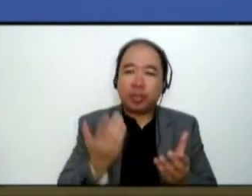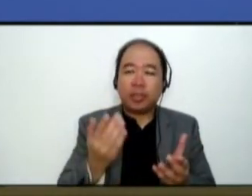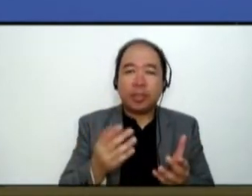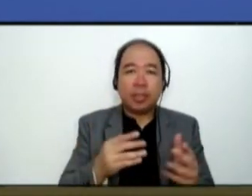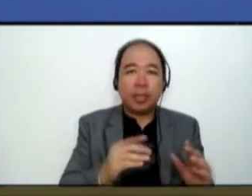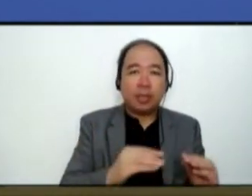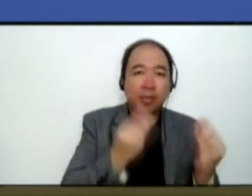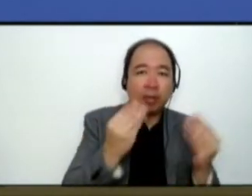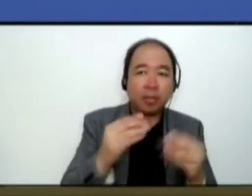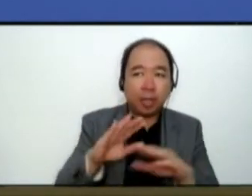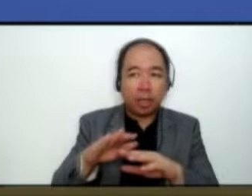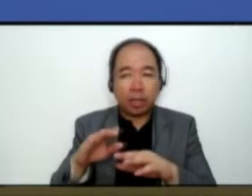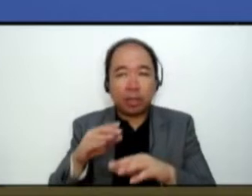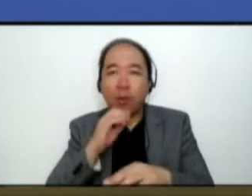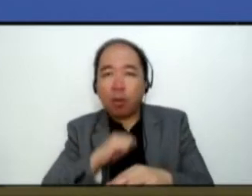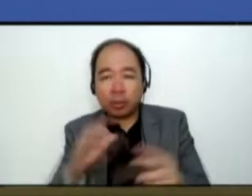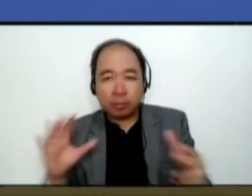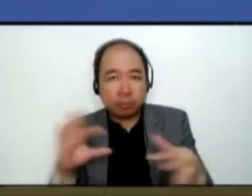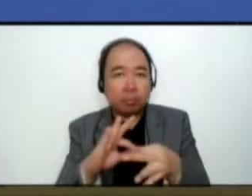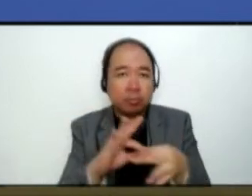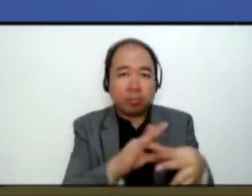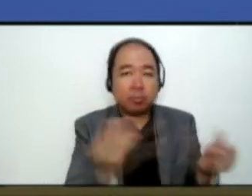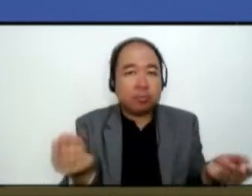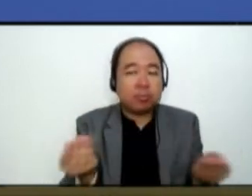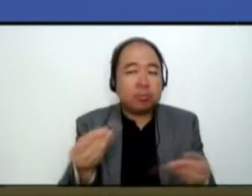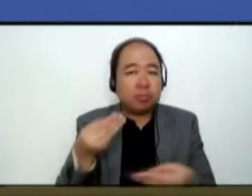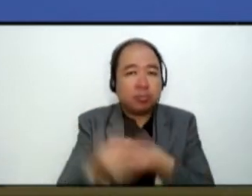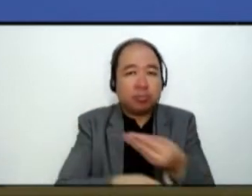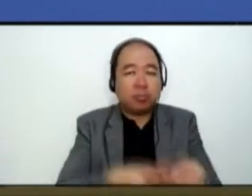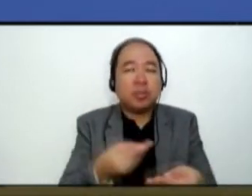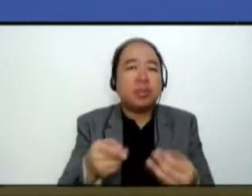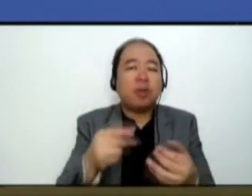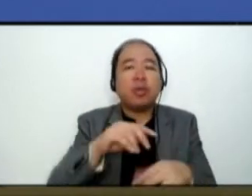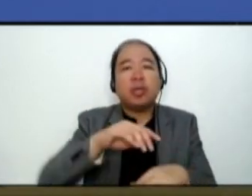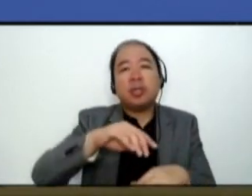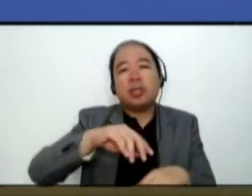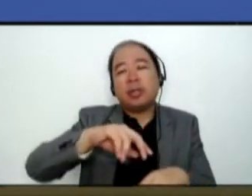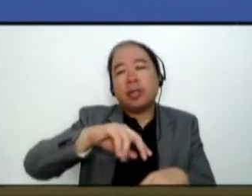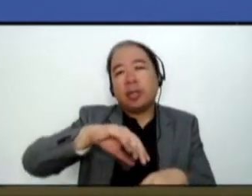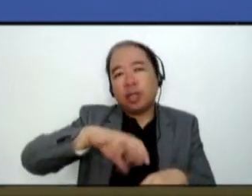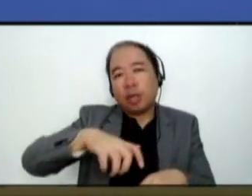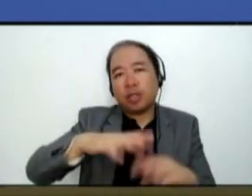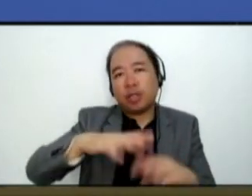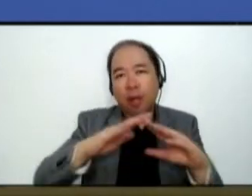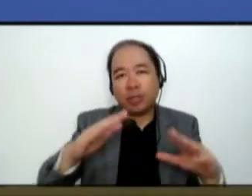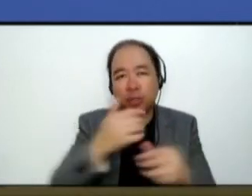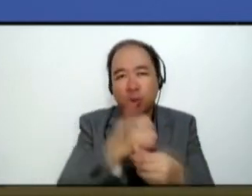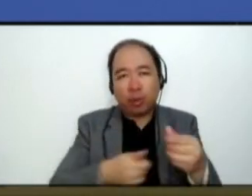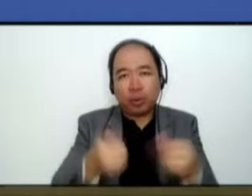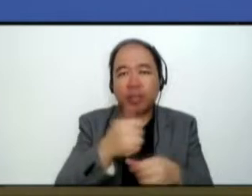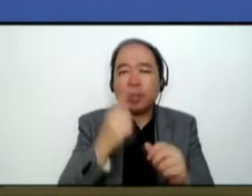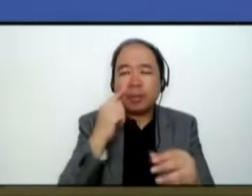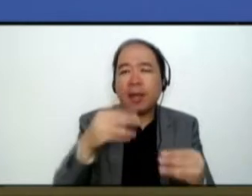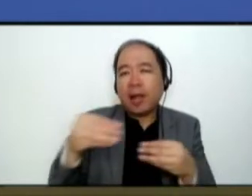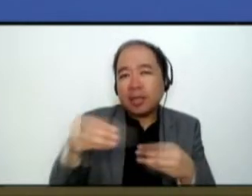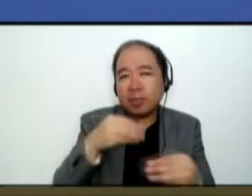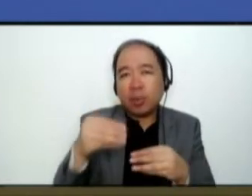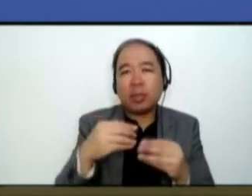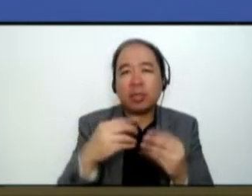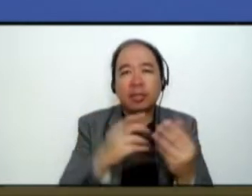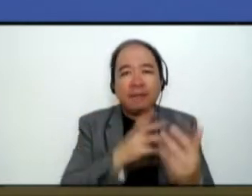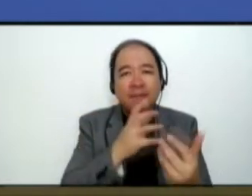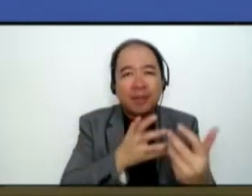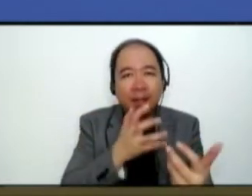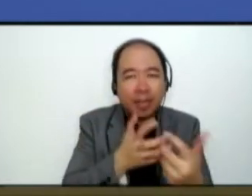the National Housing Authority advocates for multi-generational living with adaptable and age-friendly designs. At the